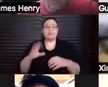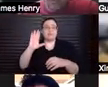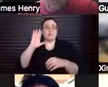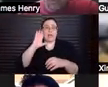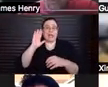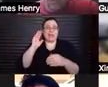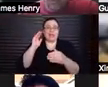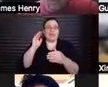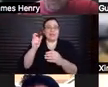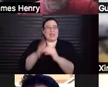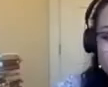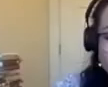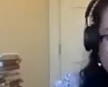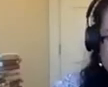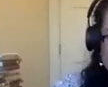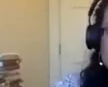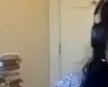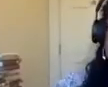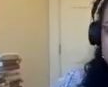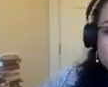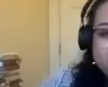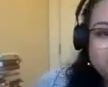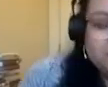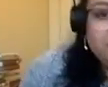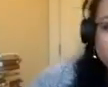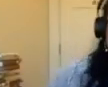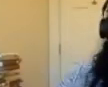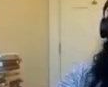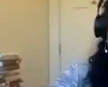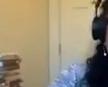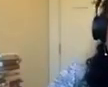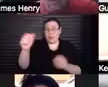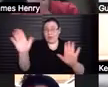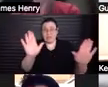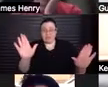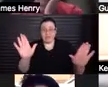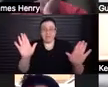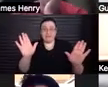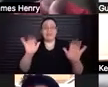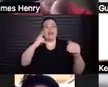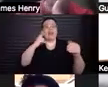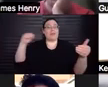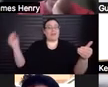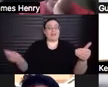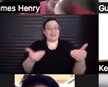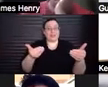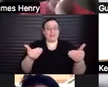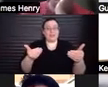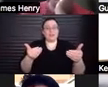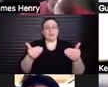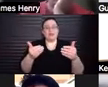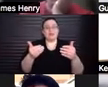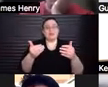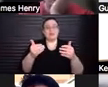end at 1:45. Well, I think it goes to 2. So everyone who wants to stay for the Q&A, now I will introduce